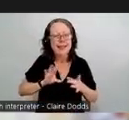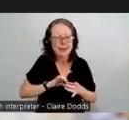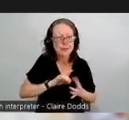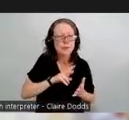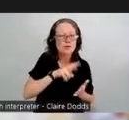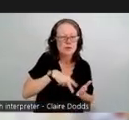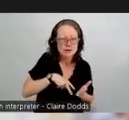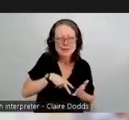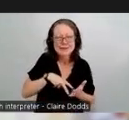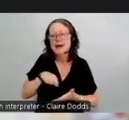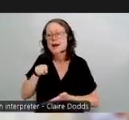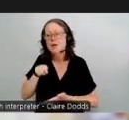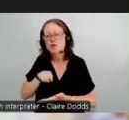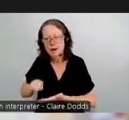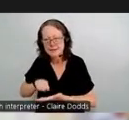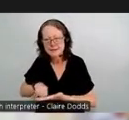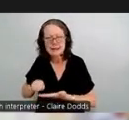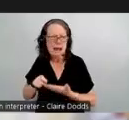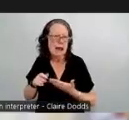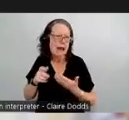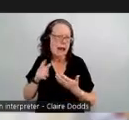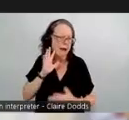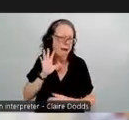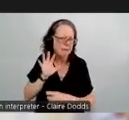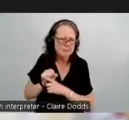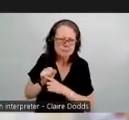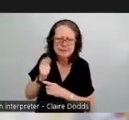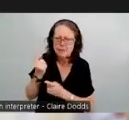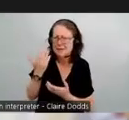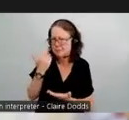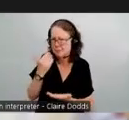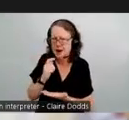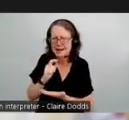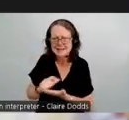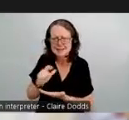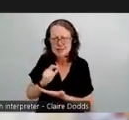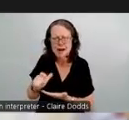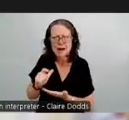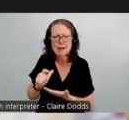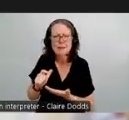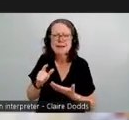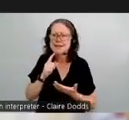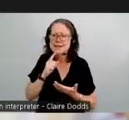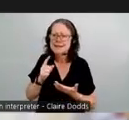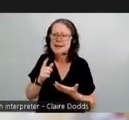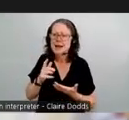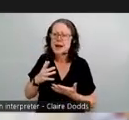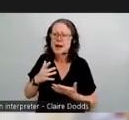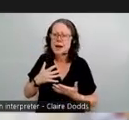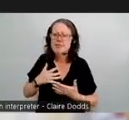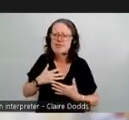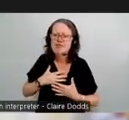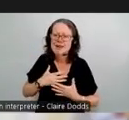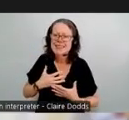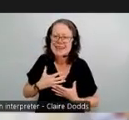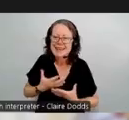like inspirational quotes or actually if somebody very clever said it, which is breathing in is reading and breathing out is